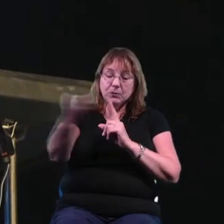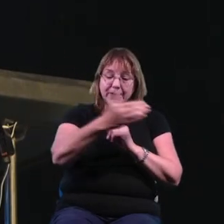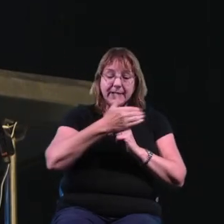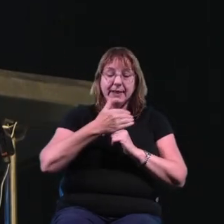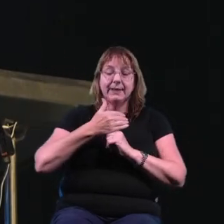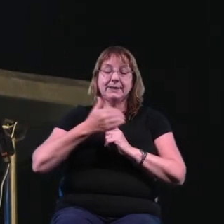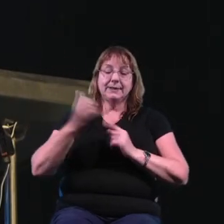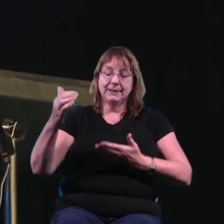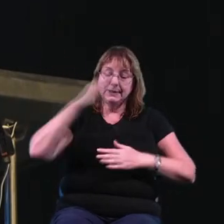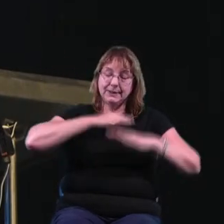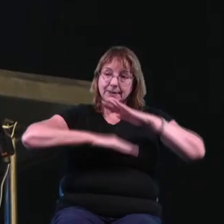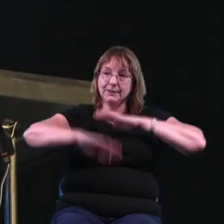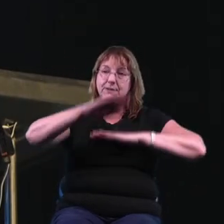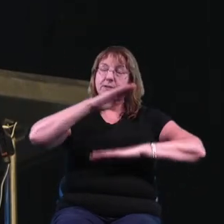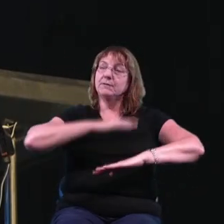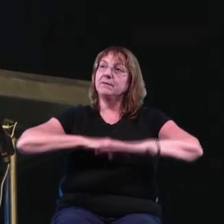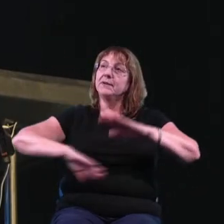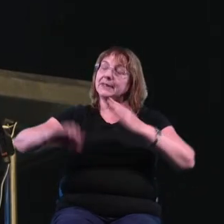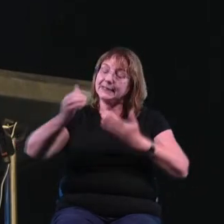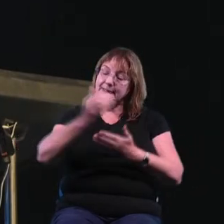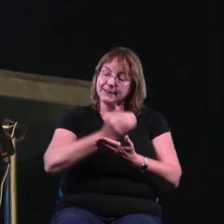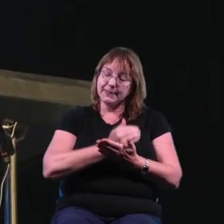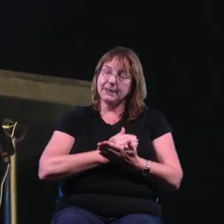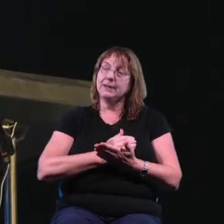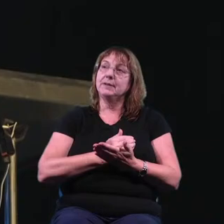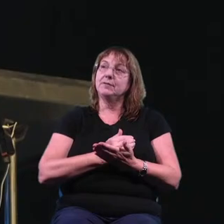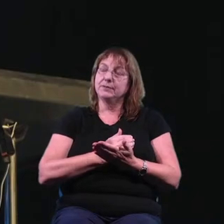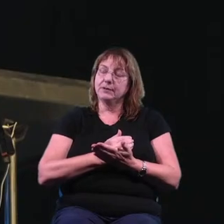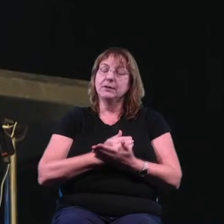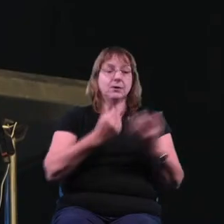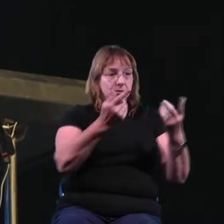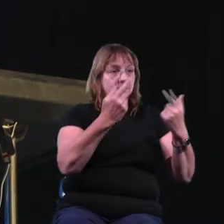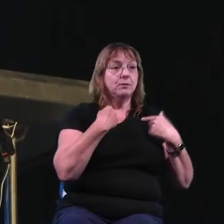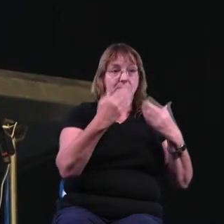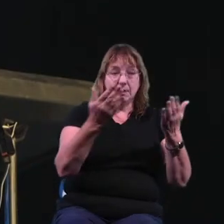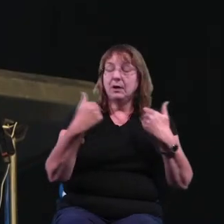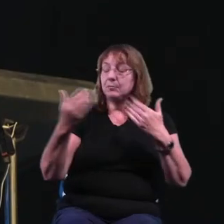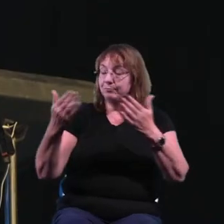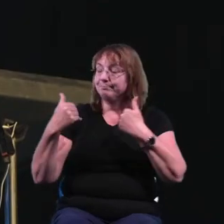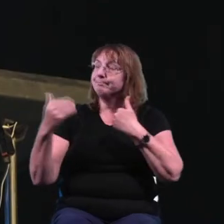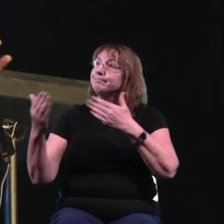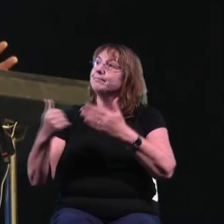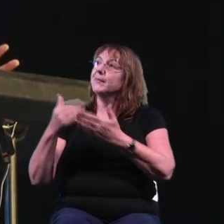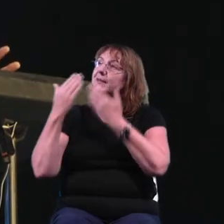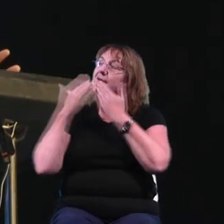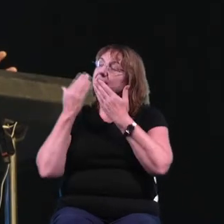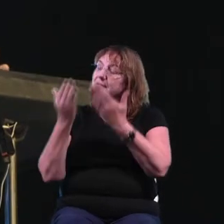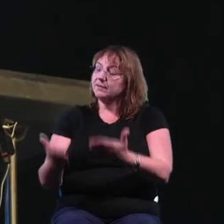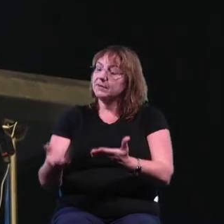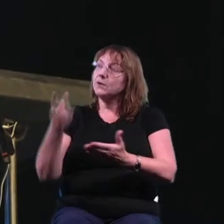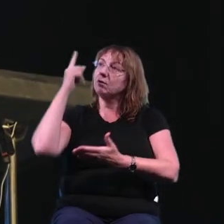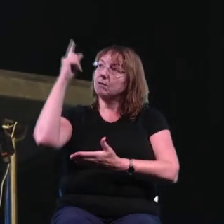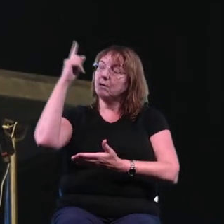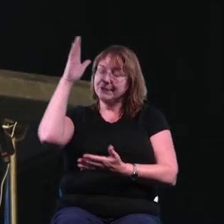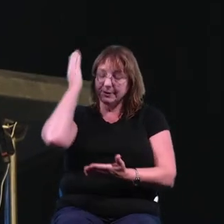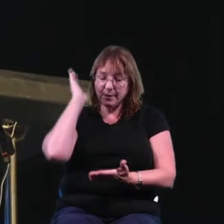save. Let us come with thanksgiving because God is the God.